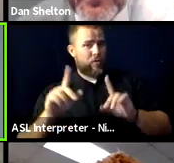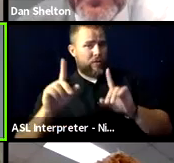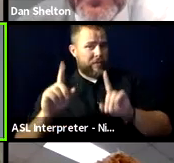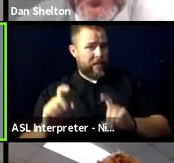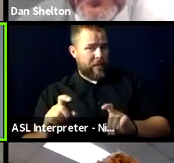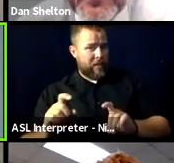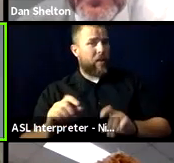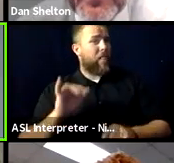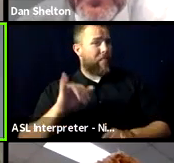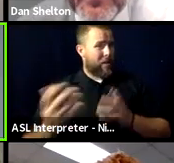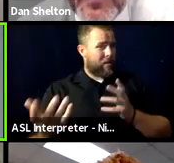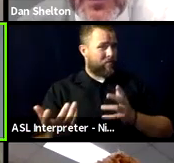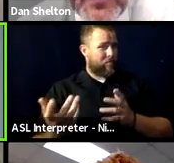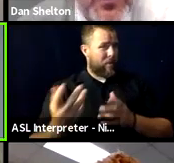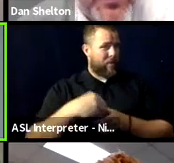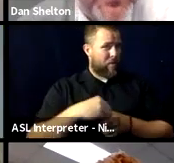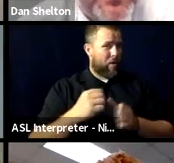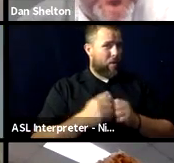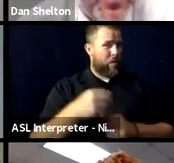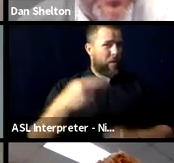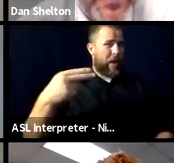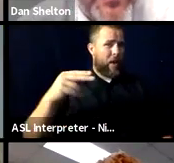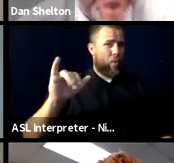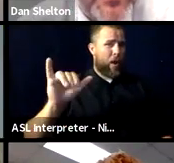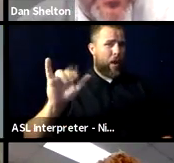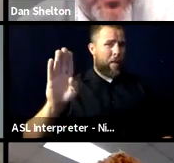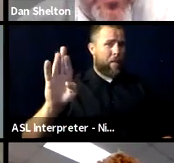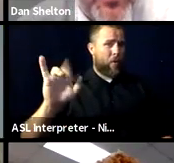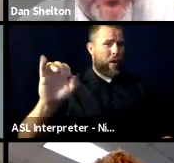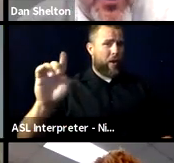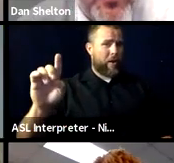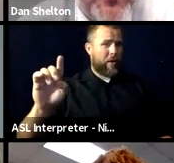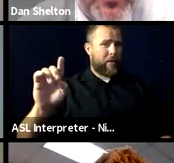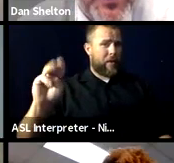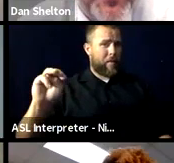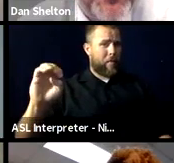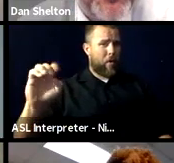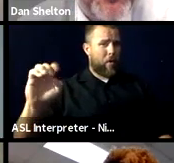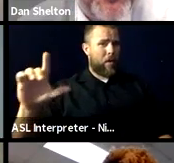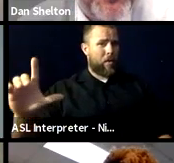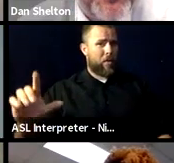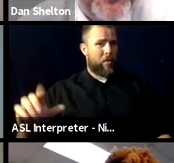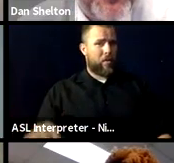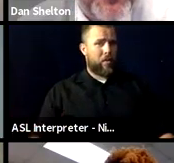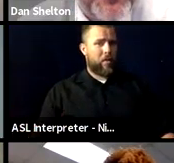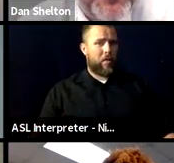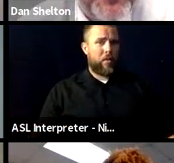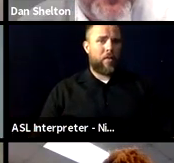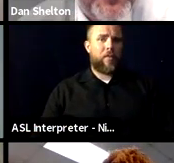hybrid model? You want to take that, Dean? You want me to start and you fill in?